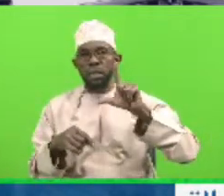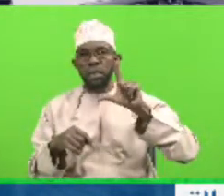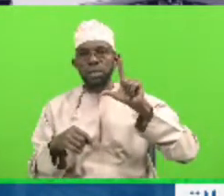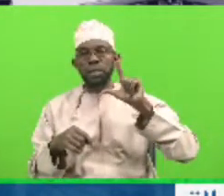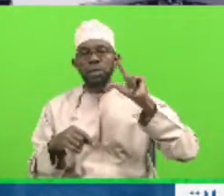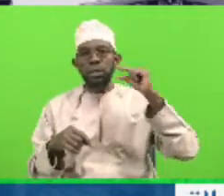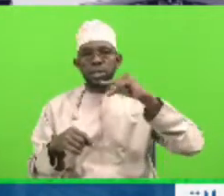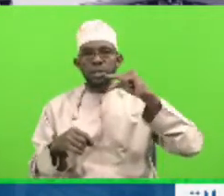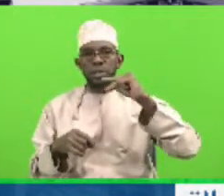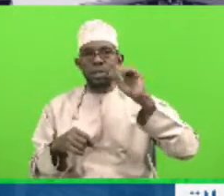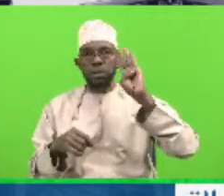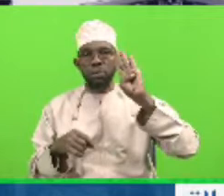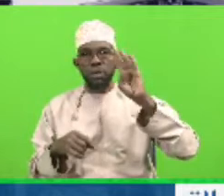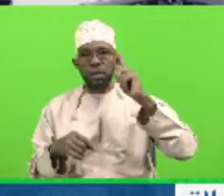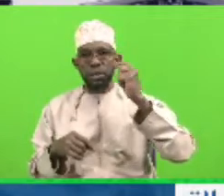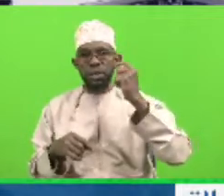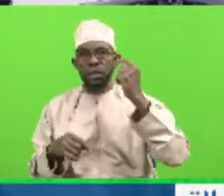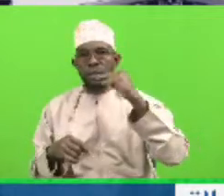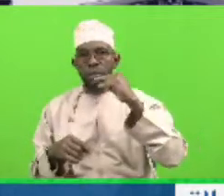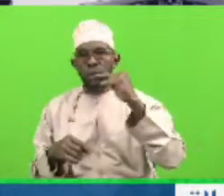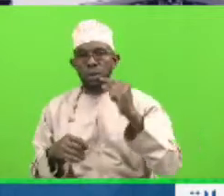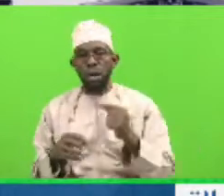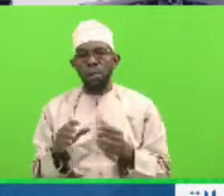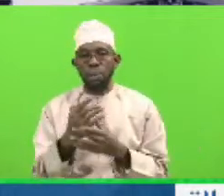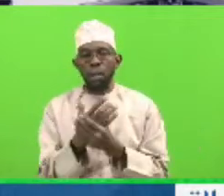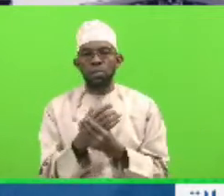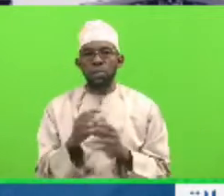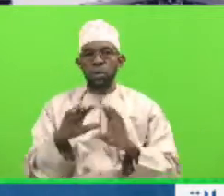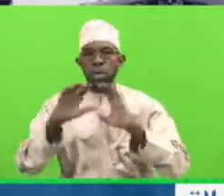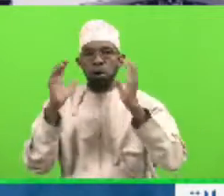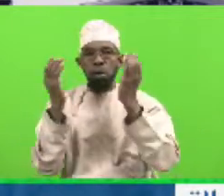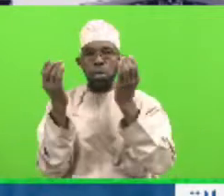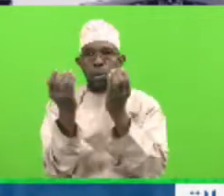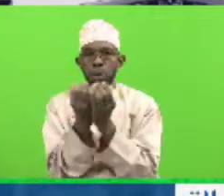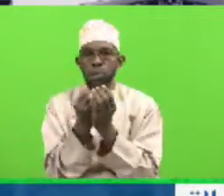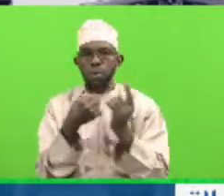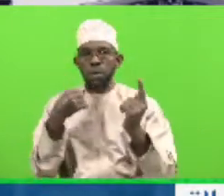LGBTQ, subhanal advocacy, is part of a global agenda.